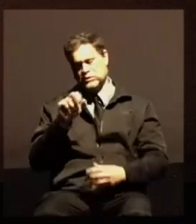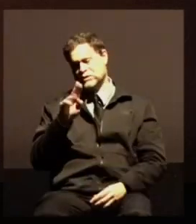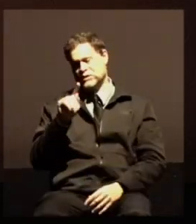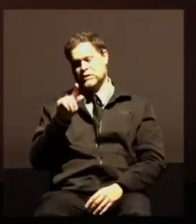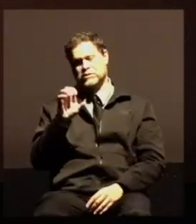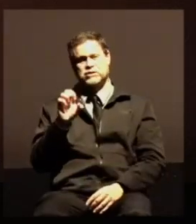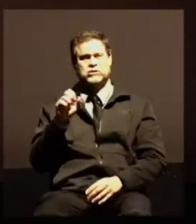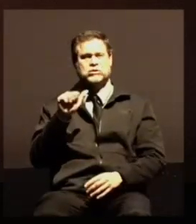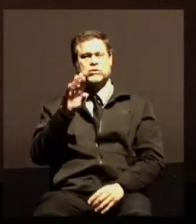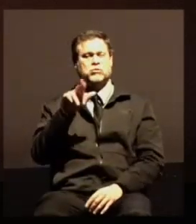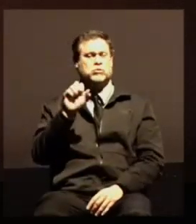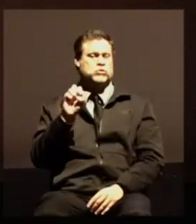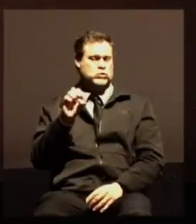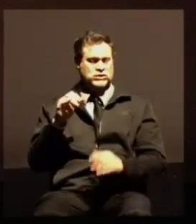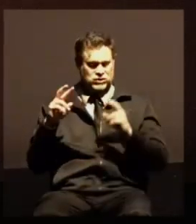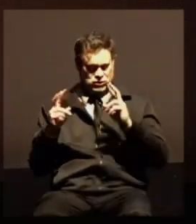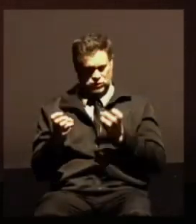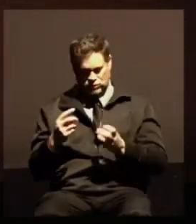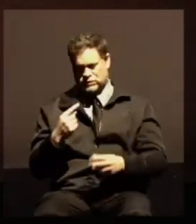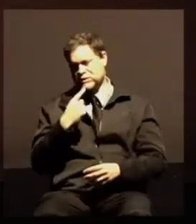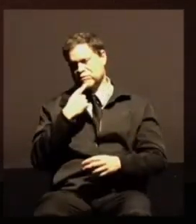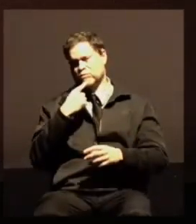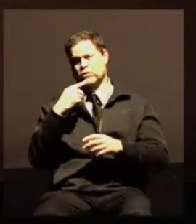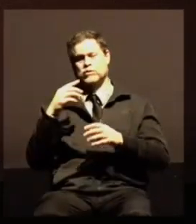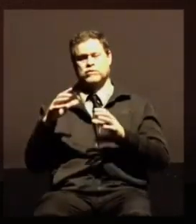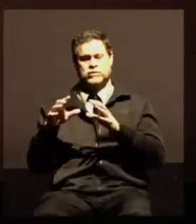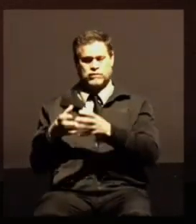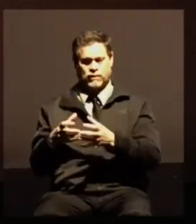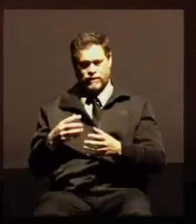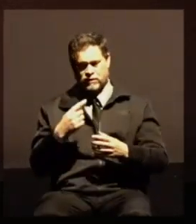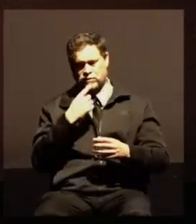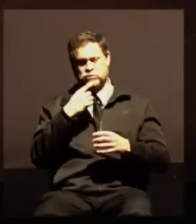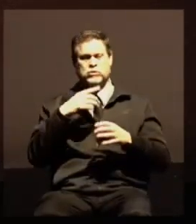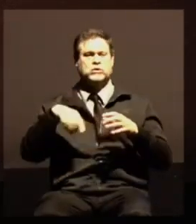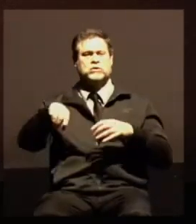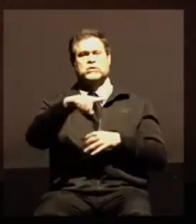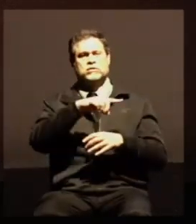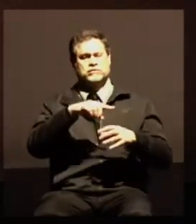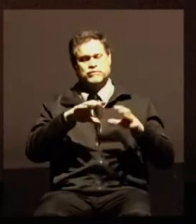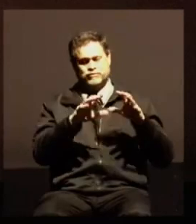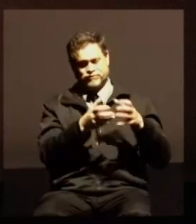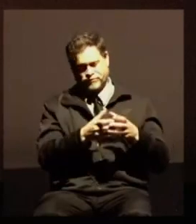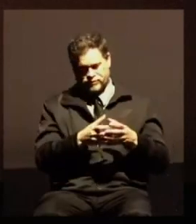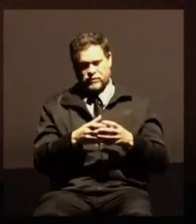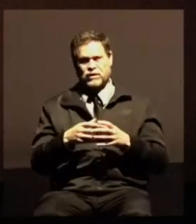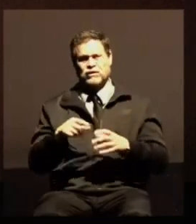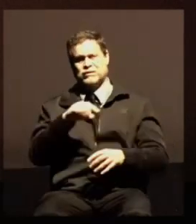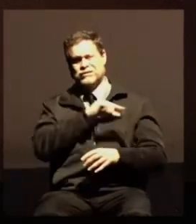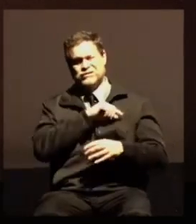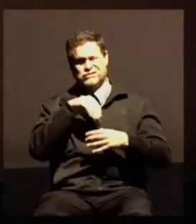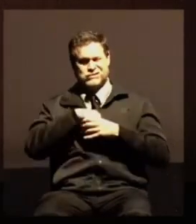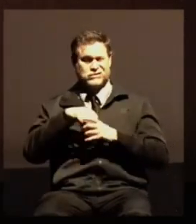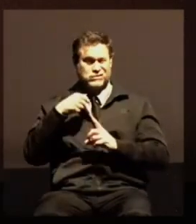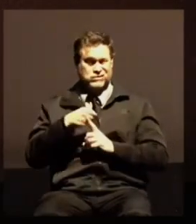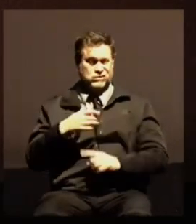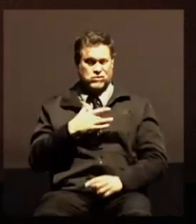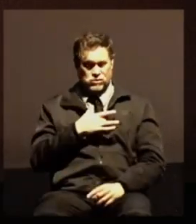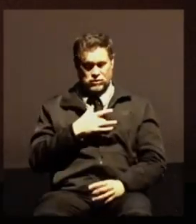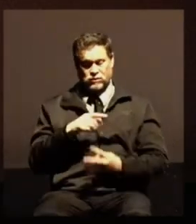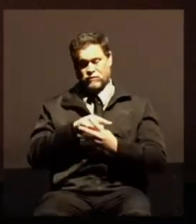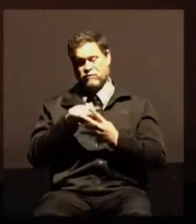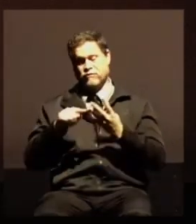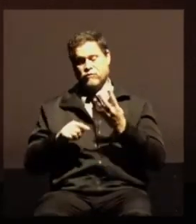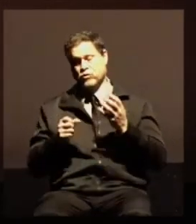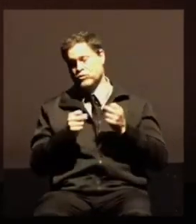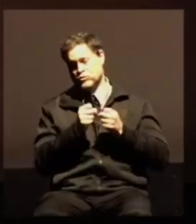was disappointing my peers. I was disappointing the people I looked up to. I was disappointing myself, so that guilt sat in my heart. And so these four strategies